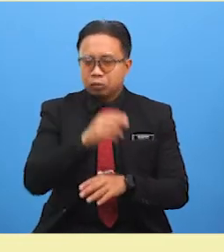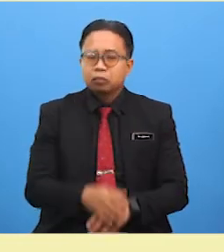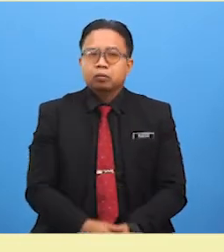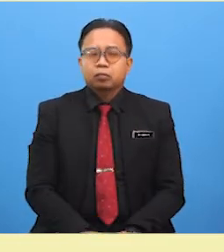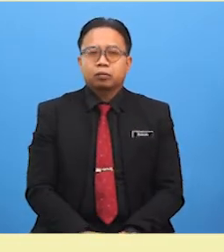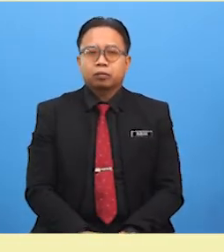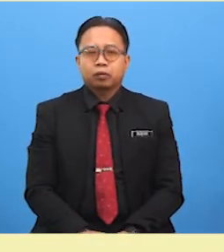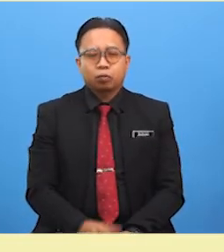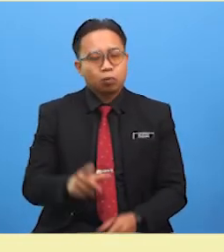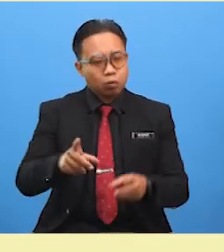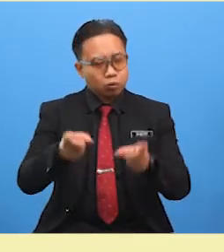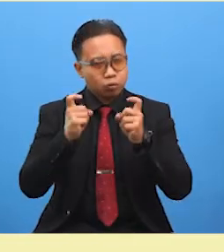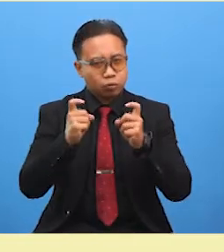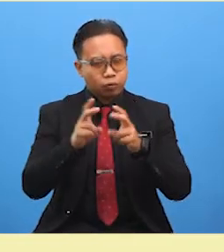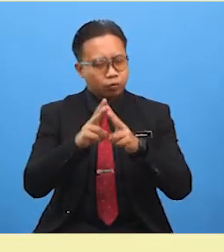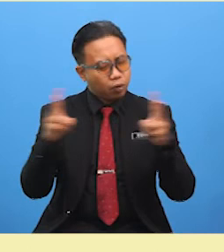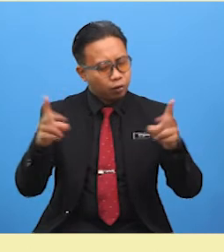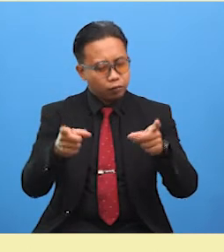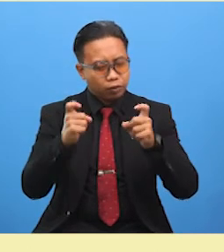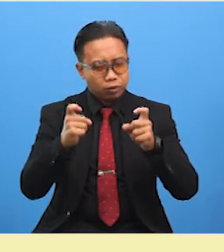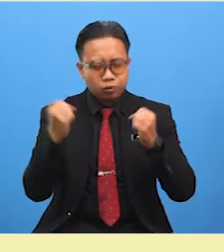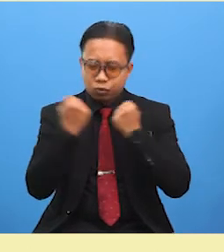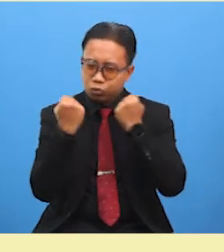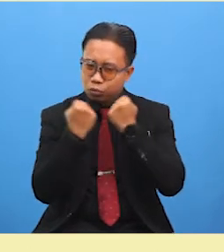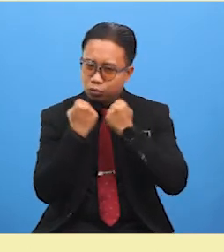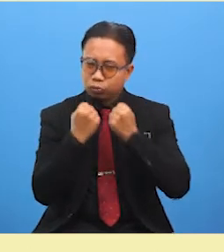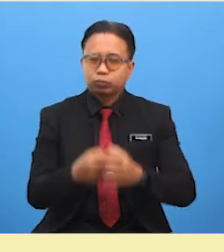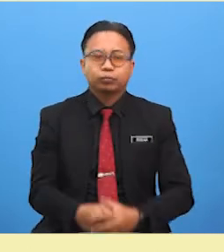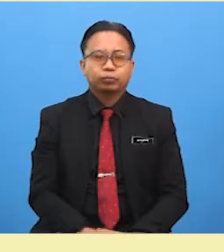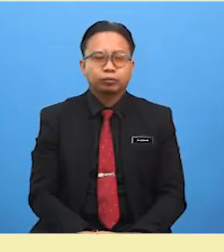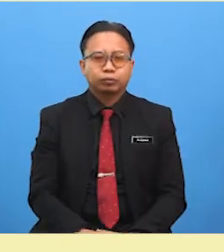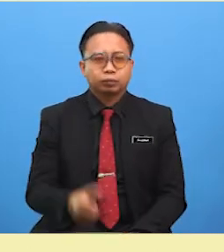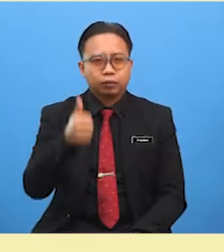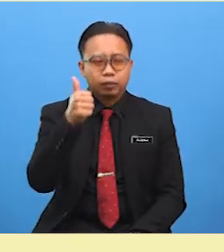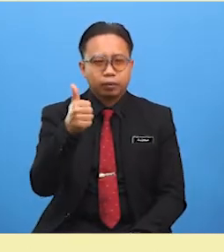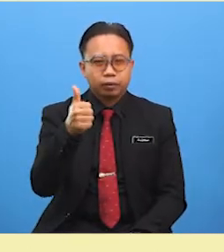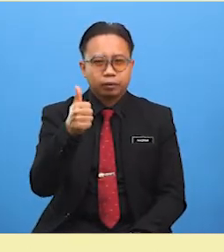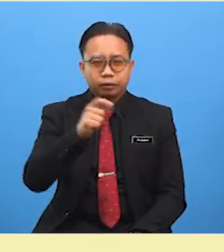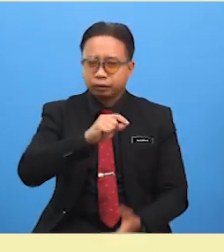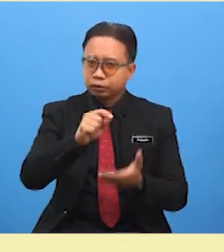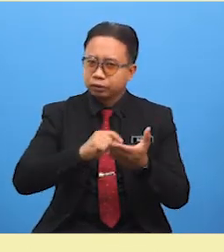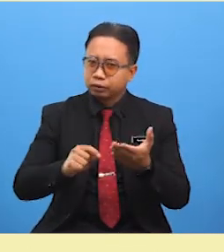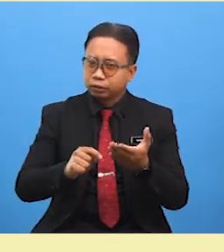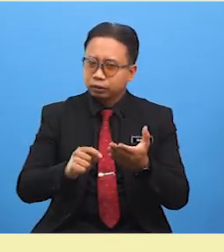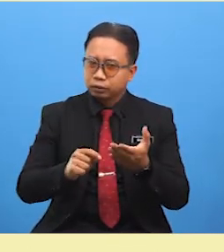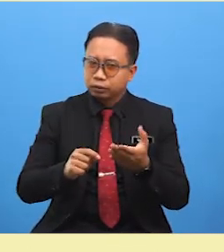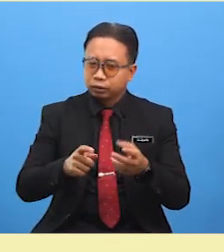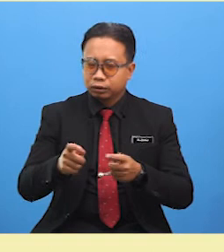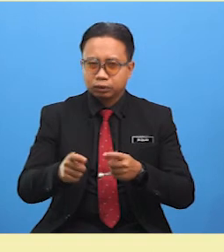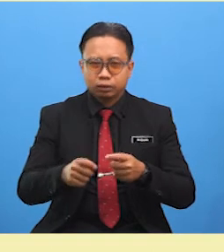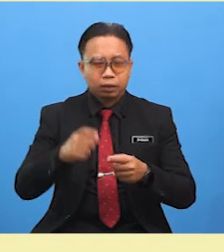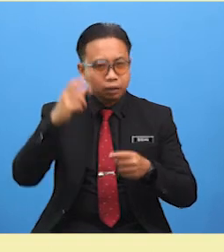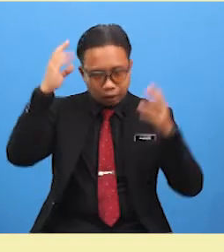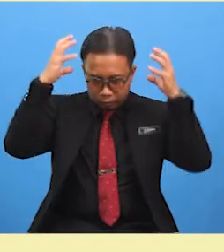it moves very fast, one can get very, very cold on a snowmobile. So the best bet is to wear the right attire and a